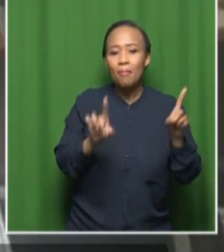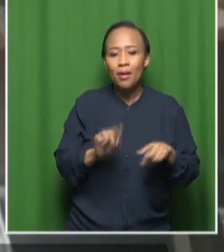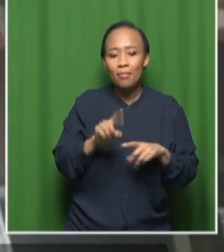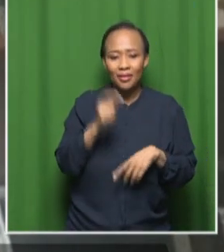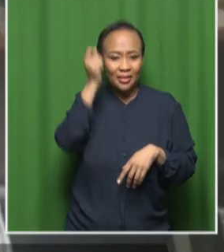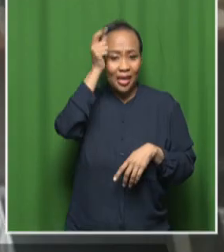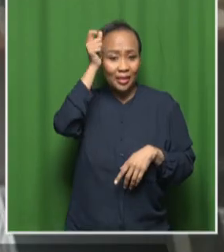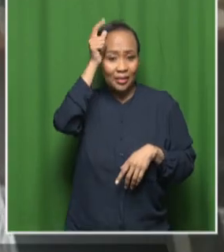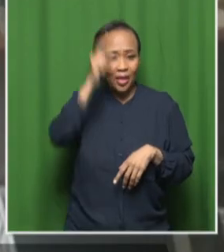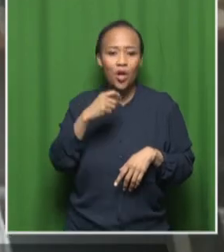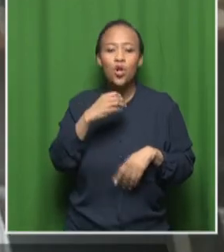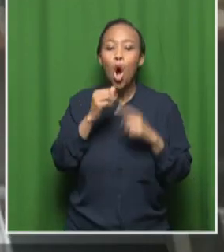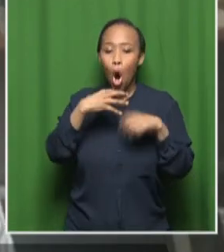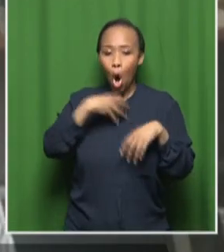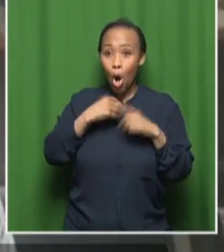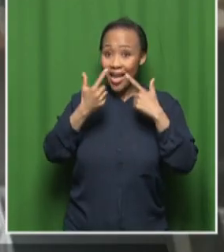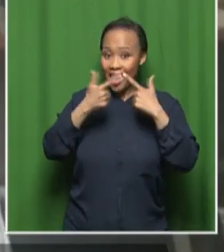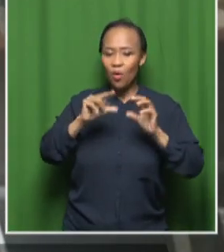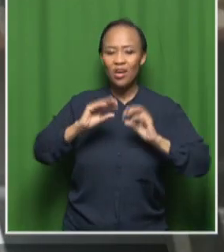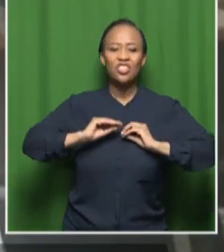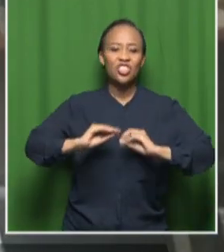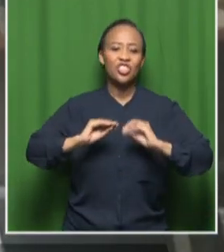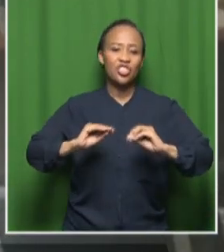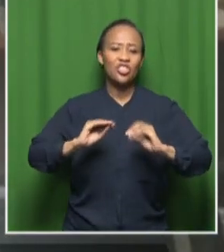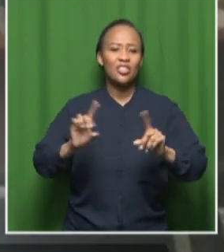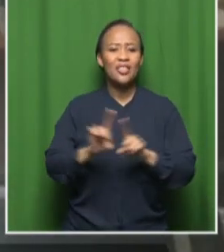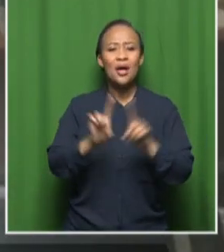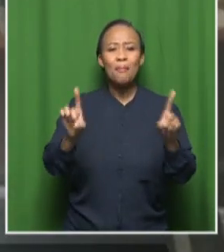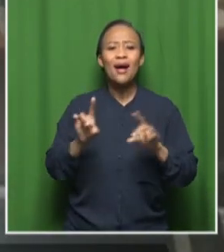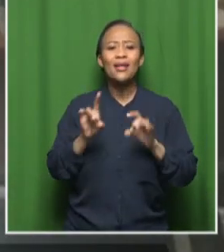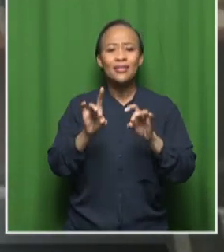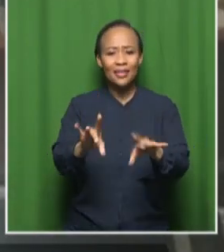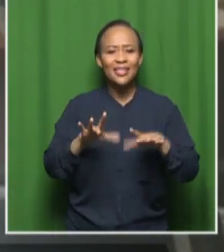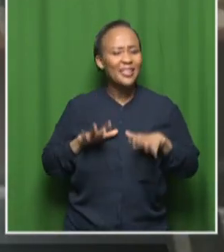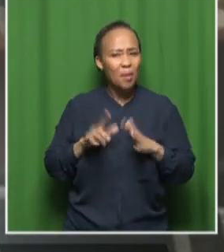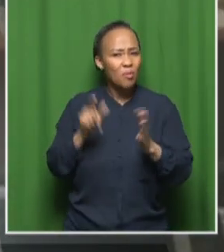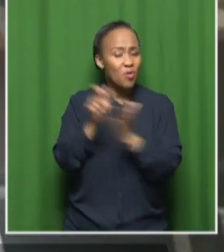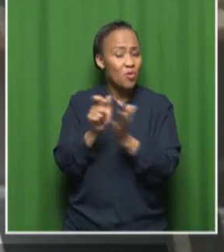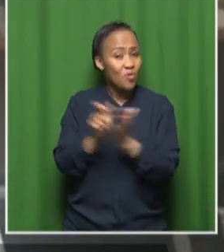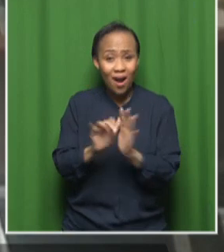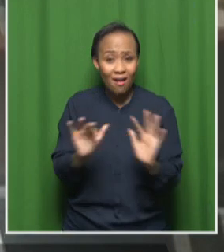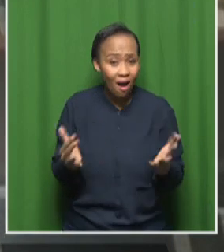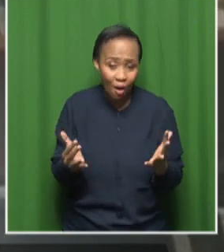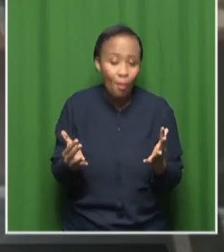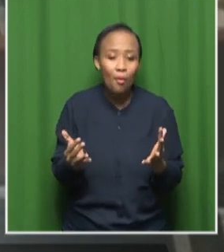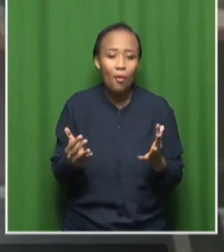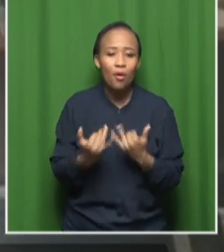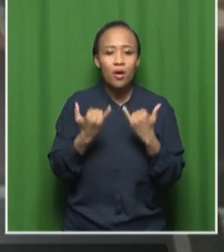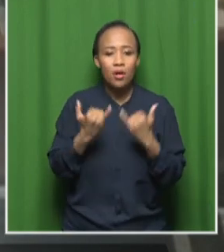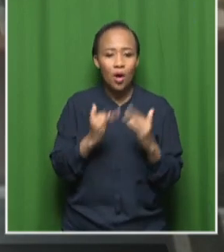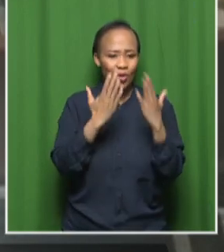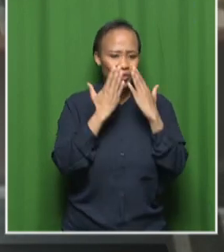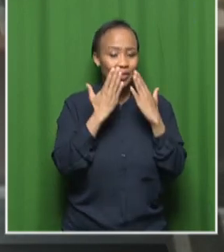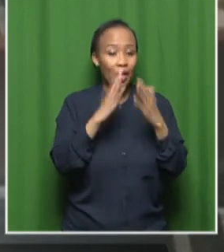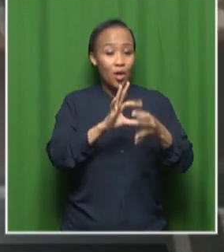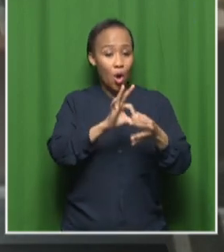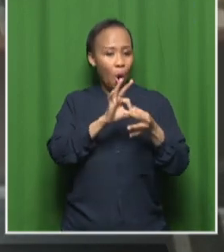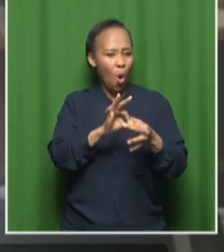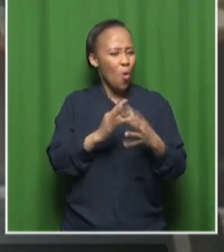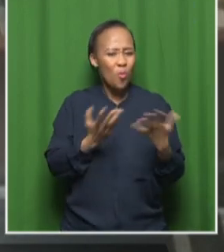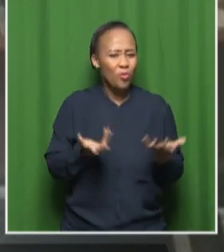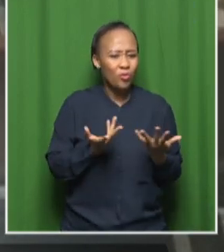then there would need to be standardized exams to determine the student's competence. Okay. And in what language would that exam be?